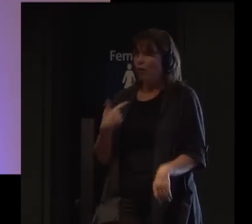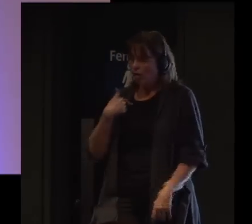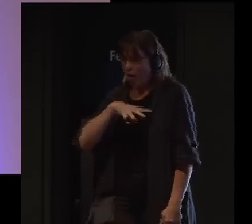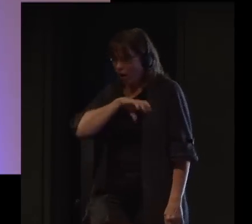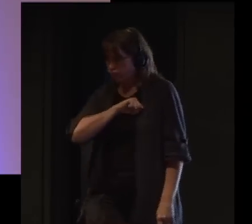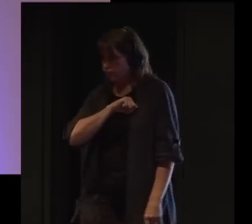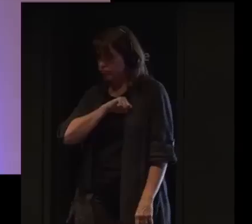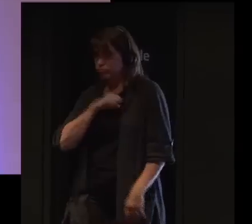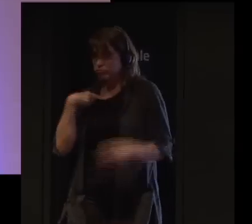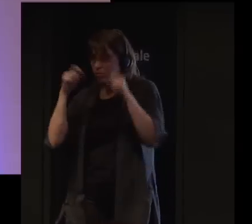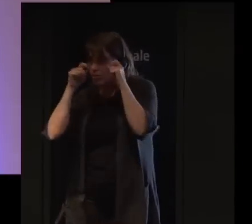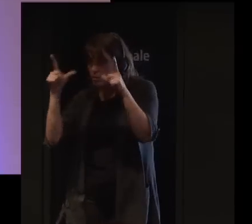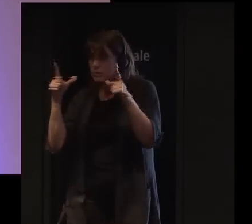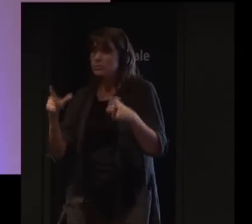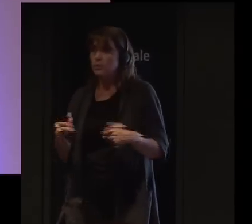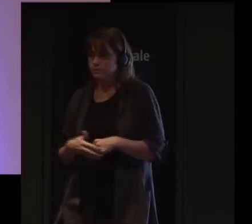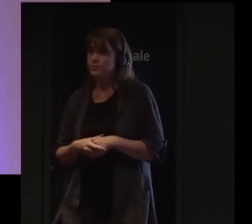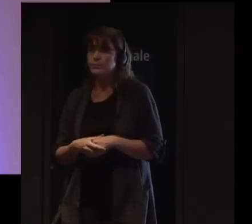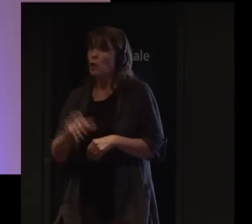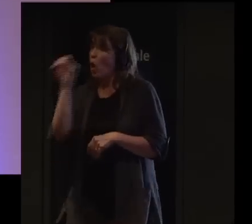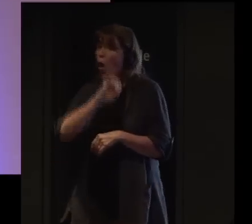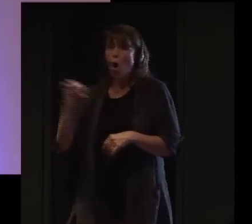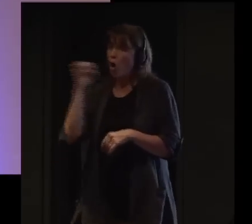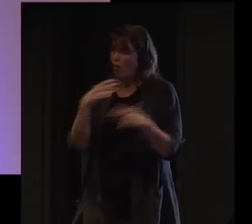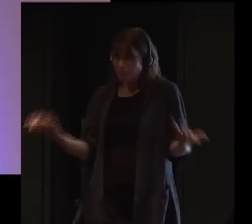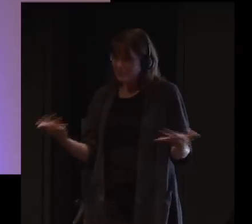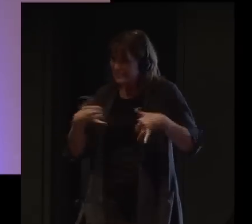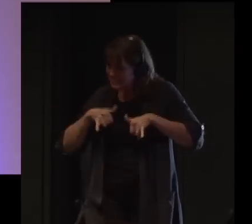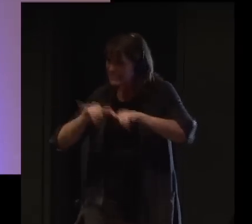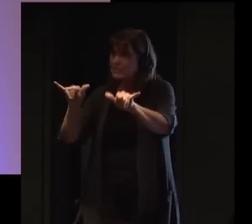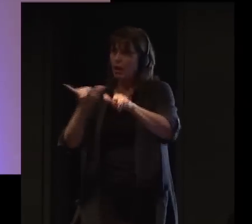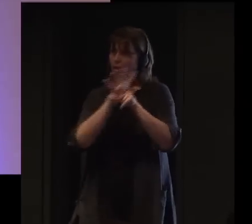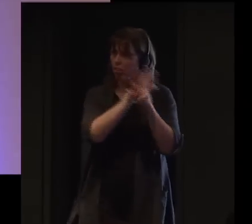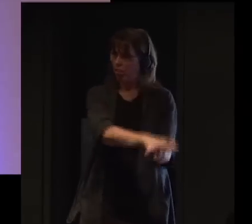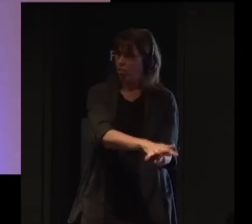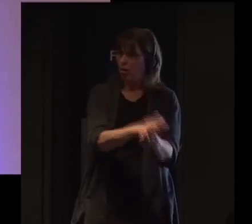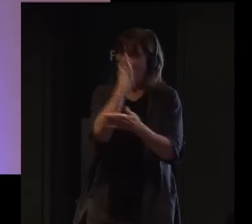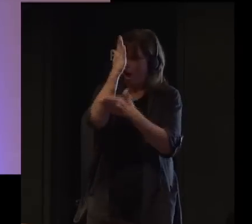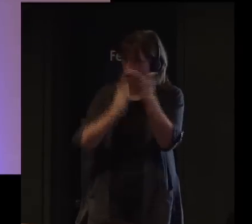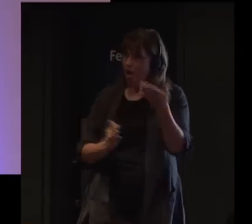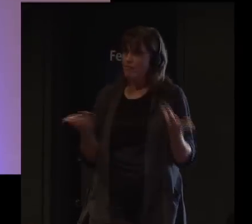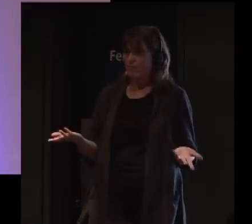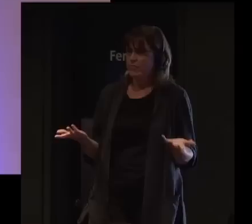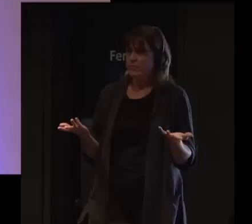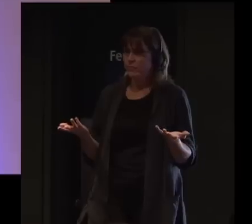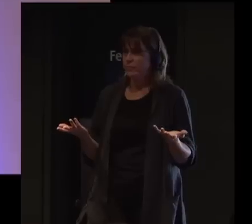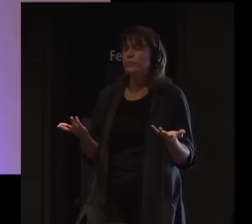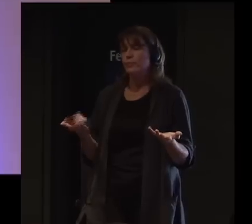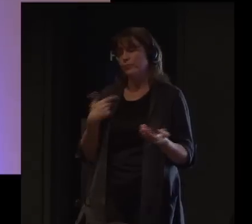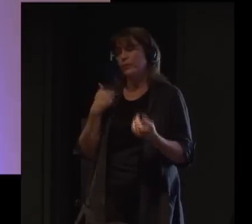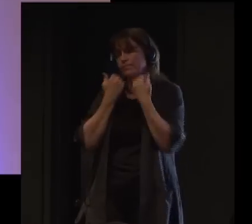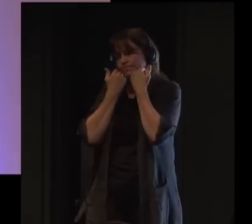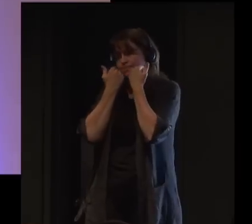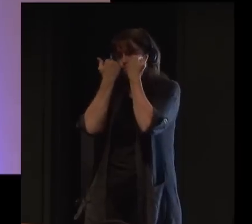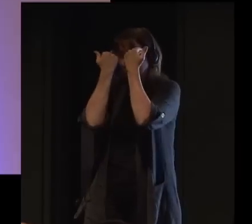really surprised when I read that in Europe we have still these figures. and it's really a shame, I have to